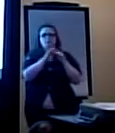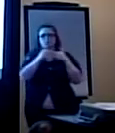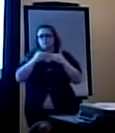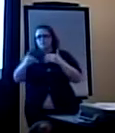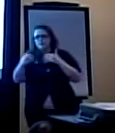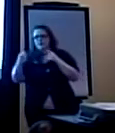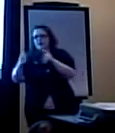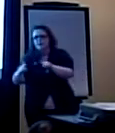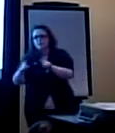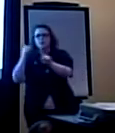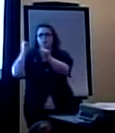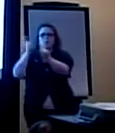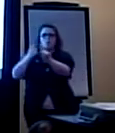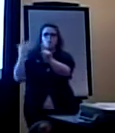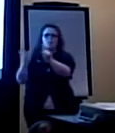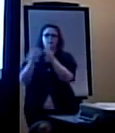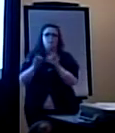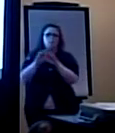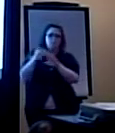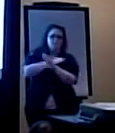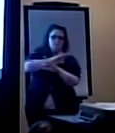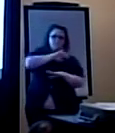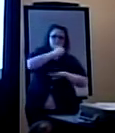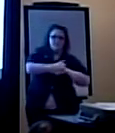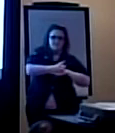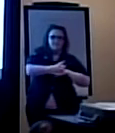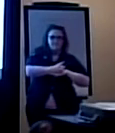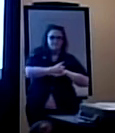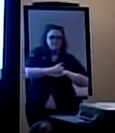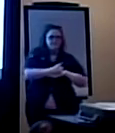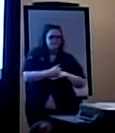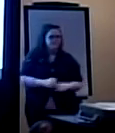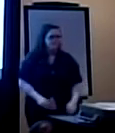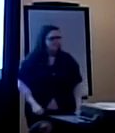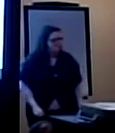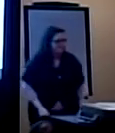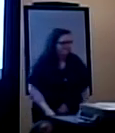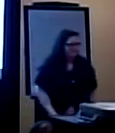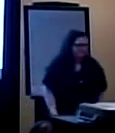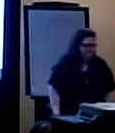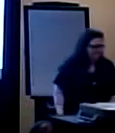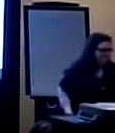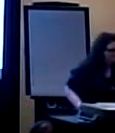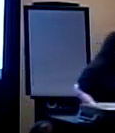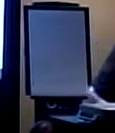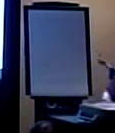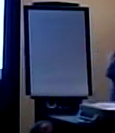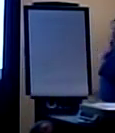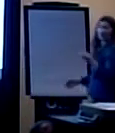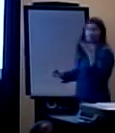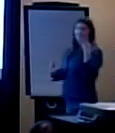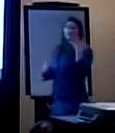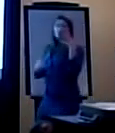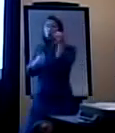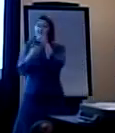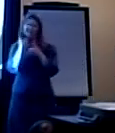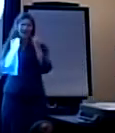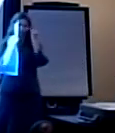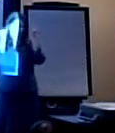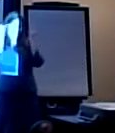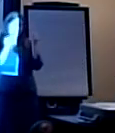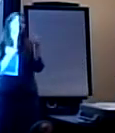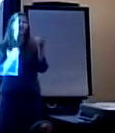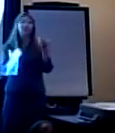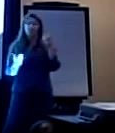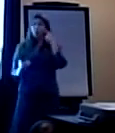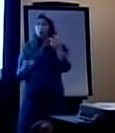where you want to be. So the four design process principles are, you know, early and continual testing. This is what people have to do with software. If they're going to